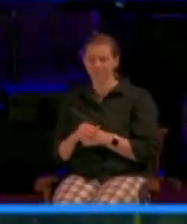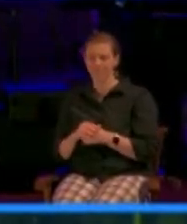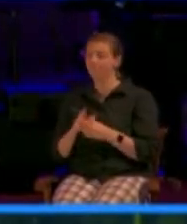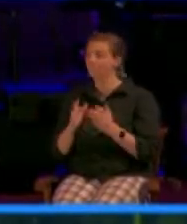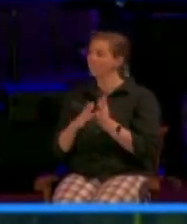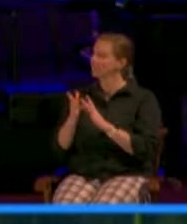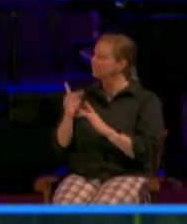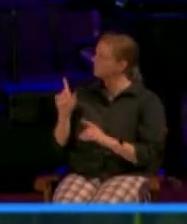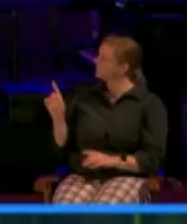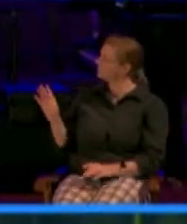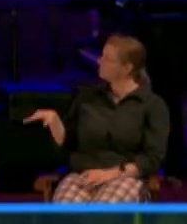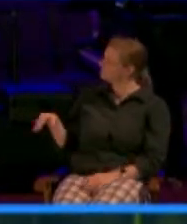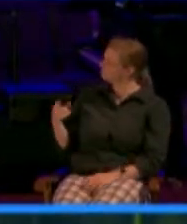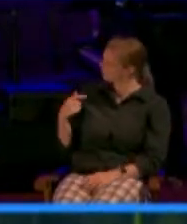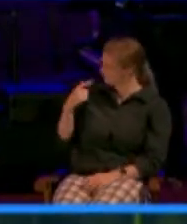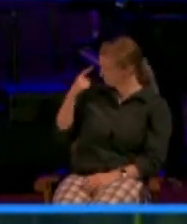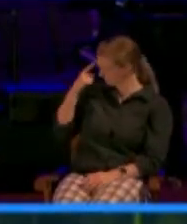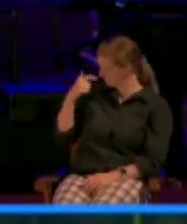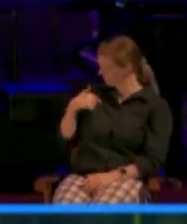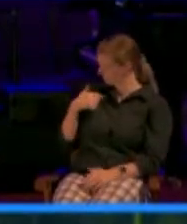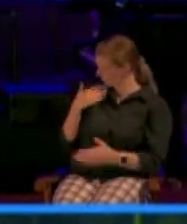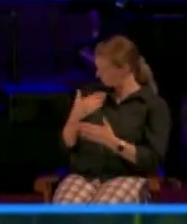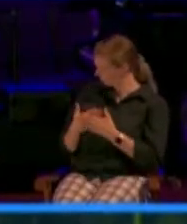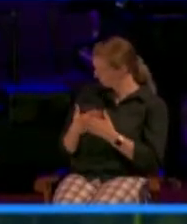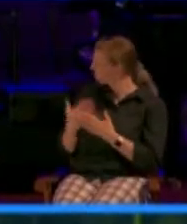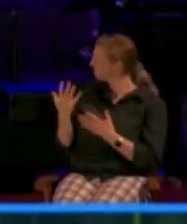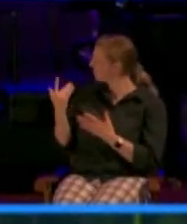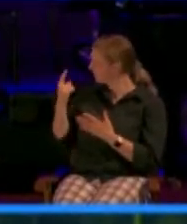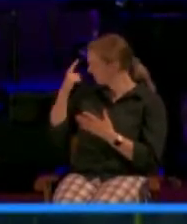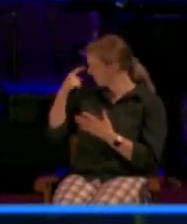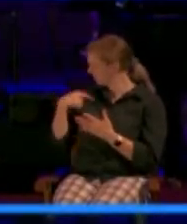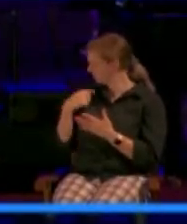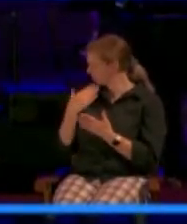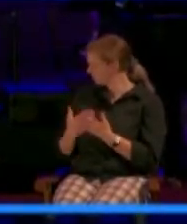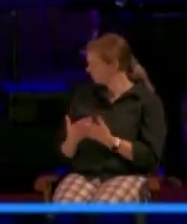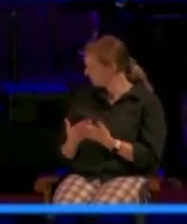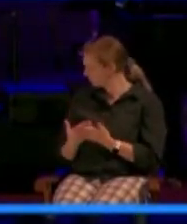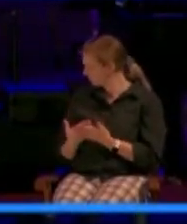him. Now, just stop right there for a second and look up this way.